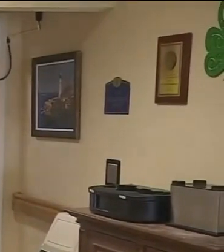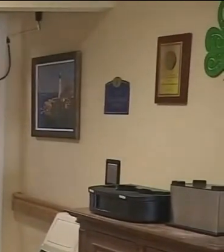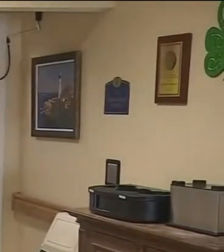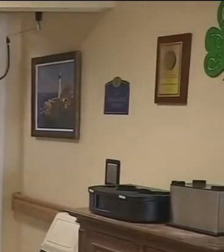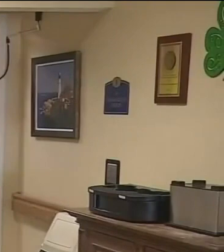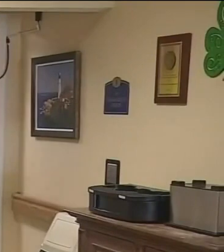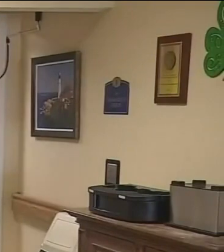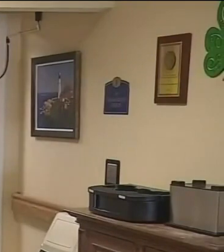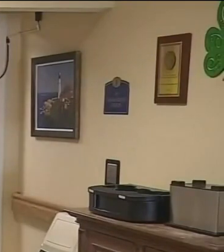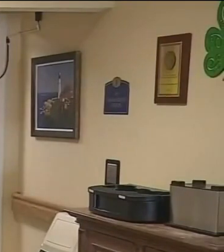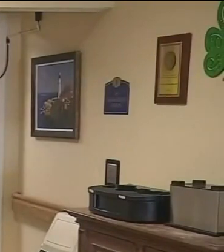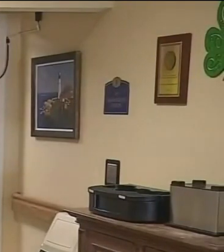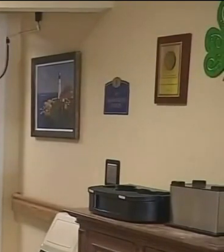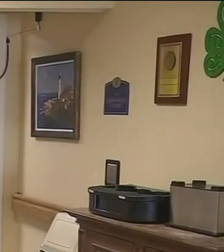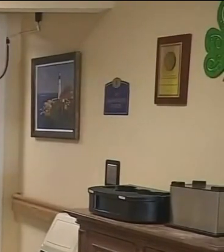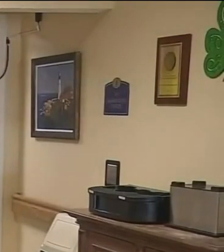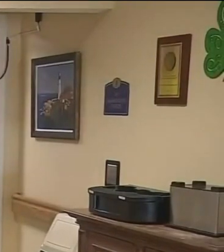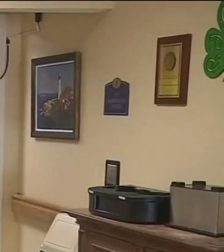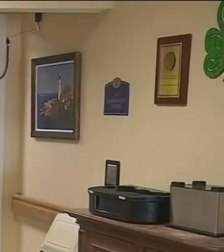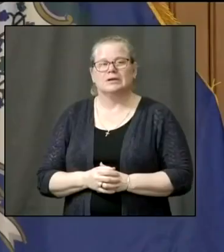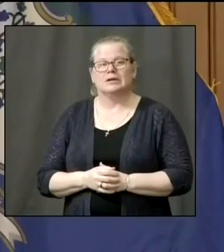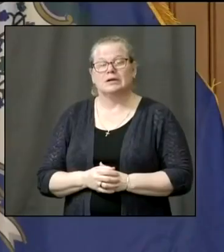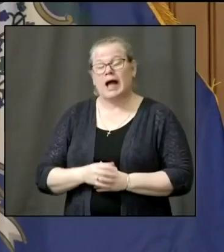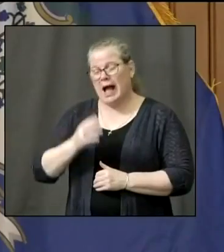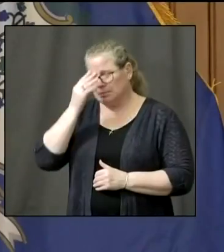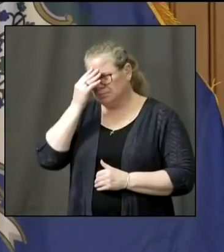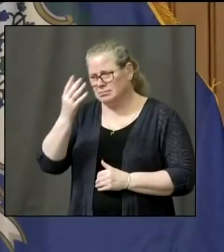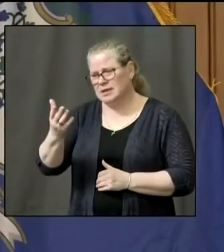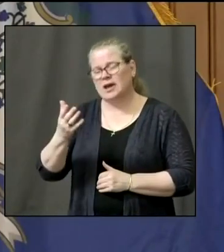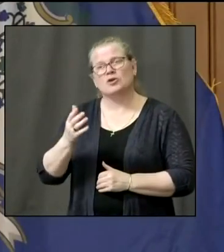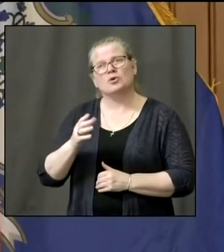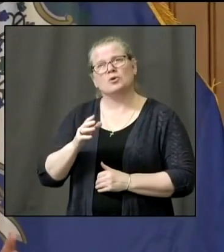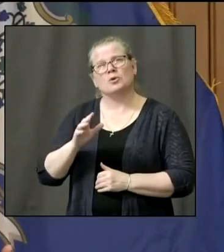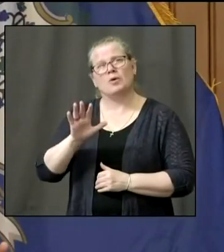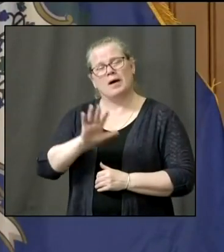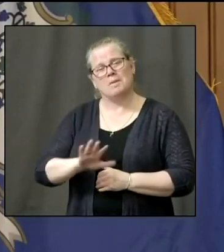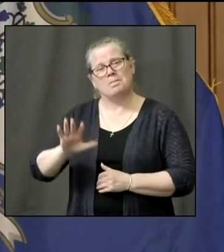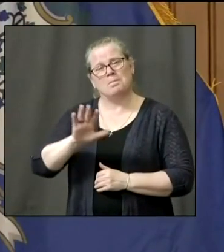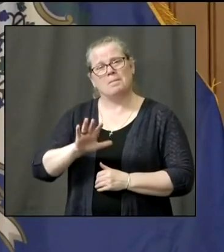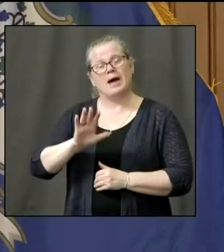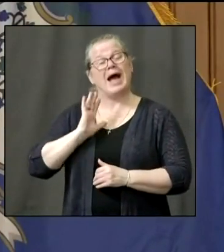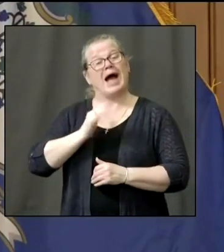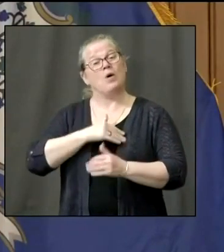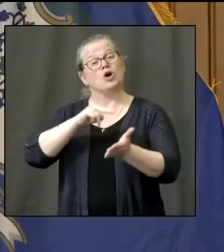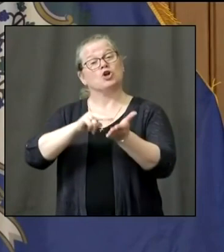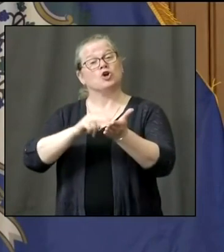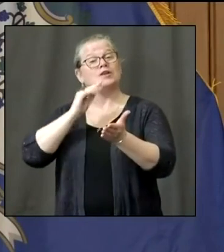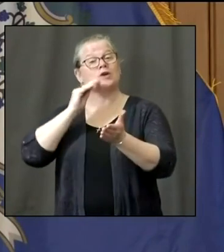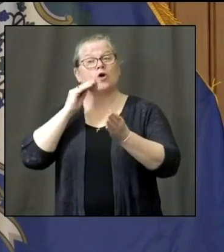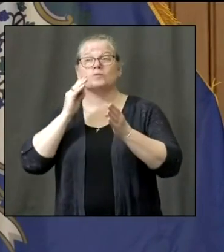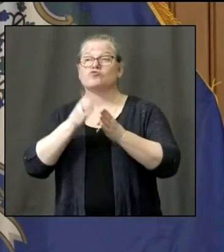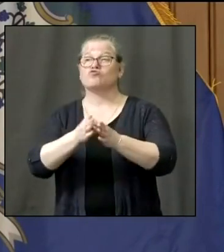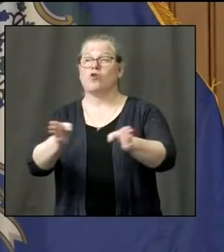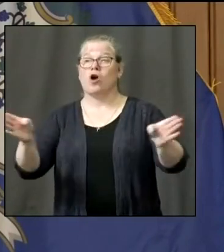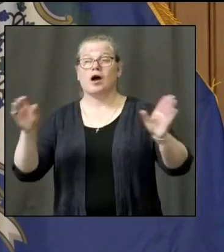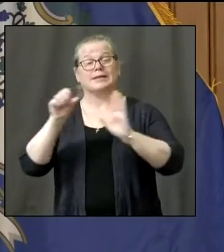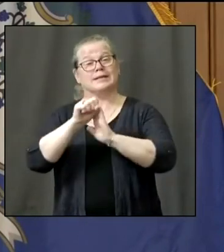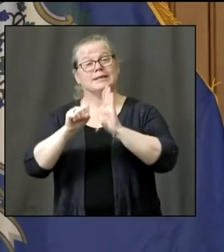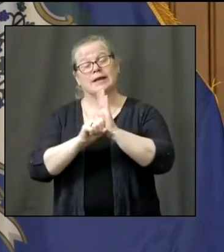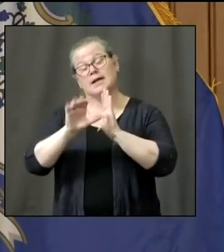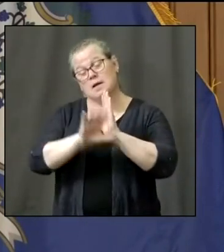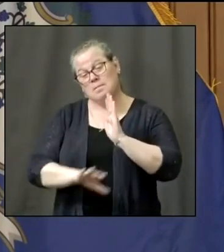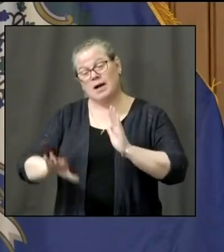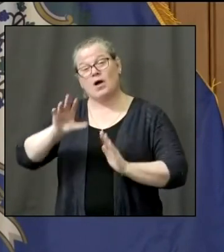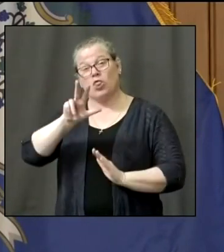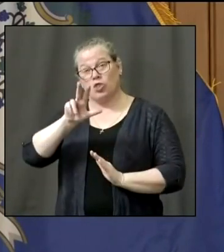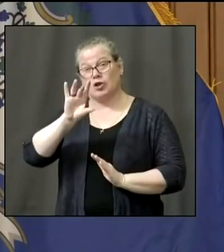wiping out the virus can be found in our nursing homes. 38% of our nursing homes across the state now do have